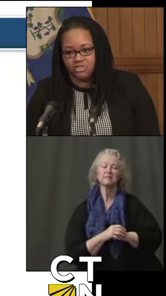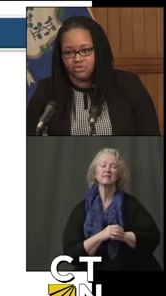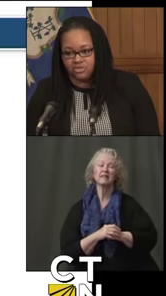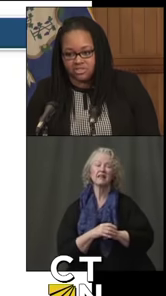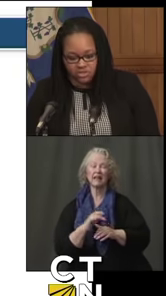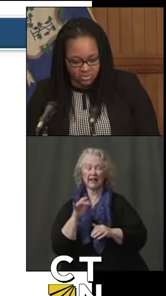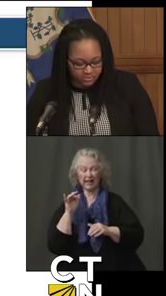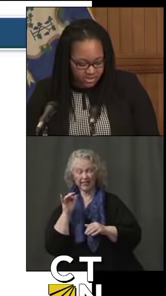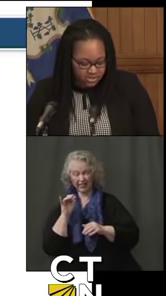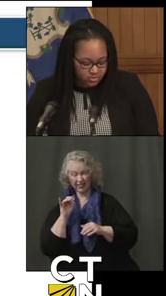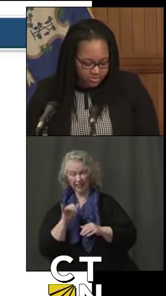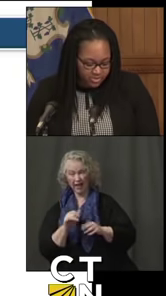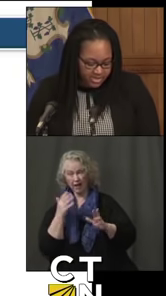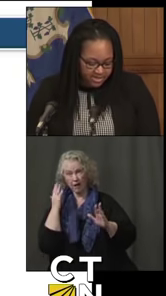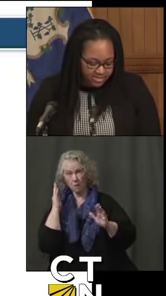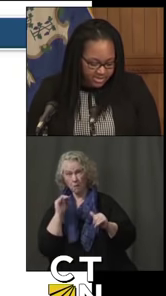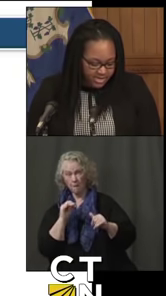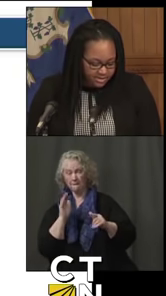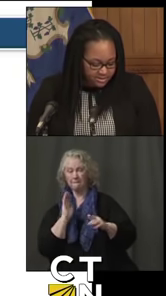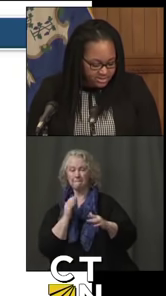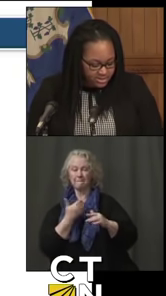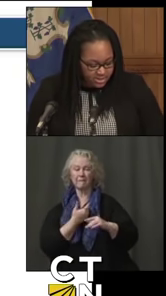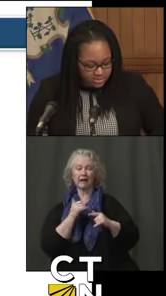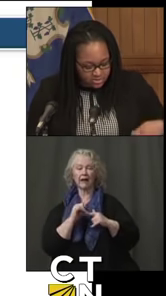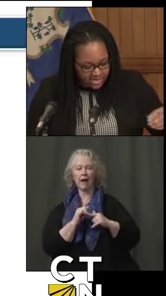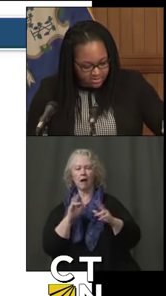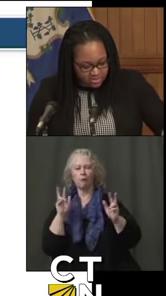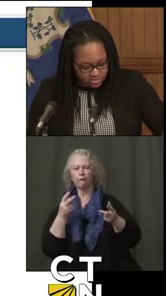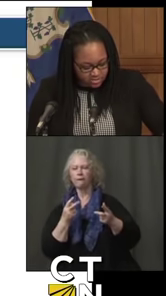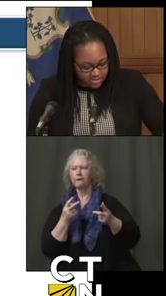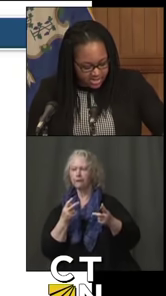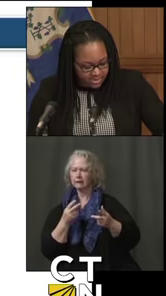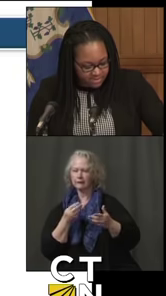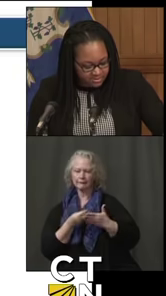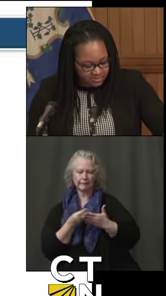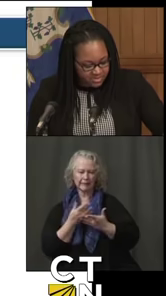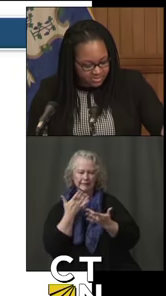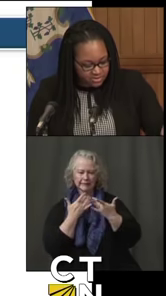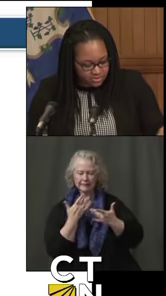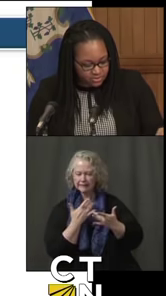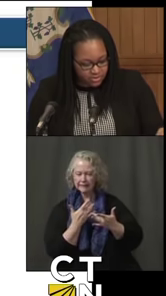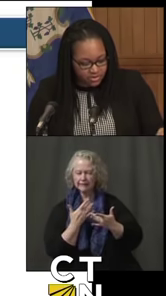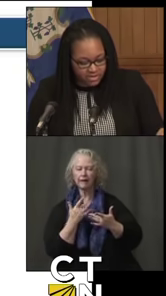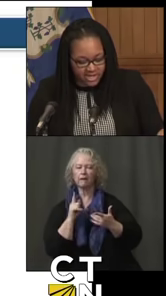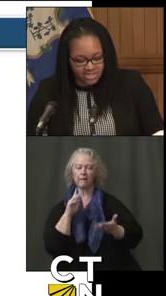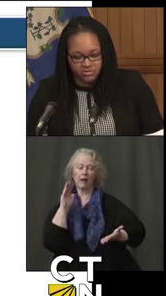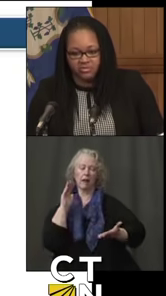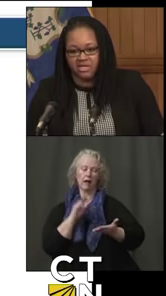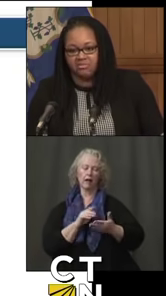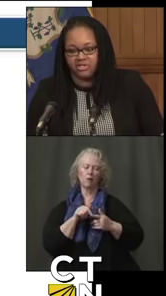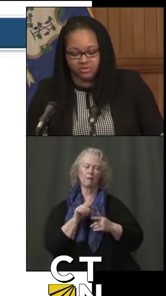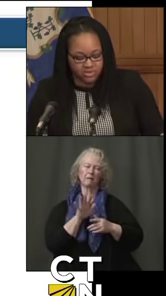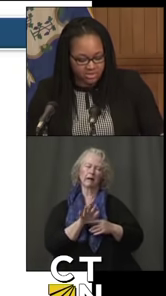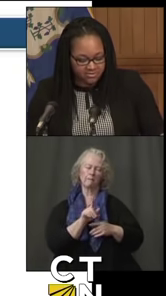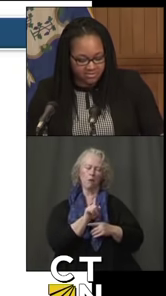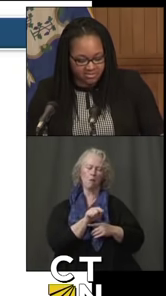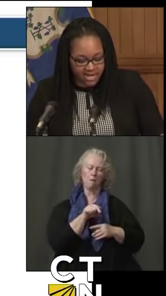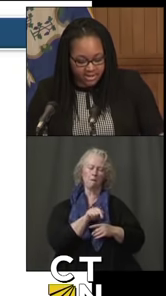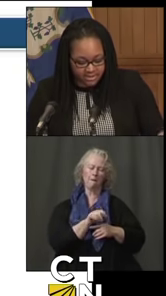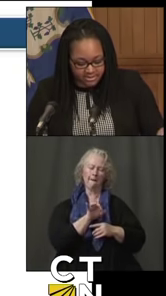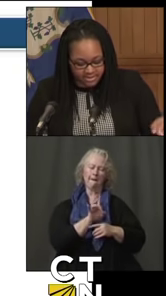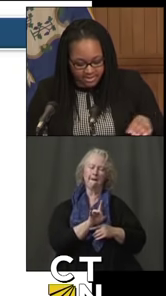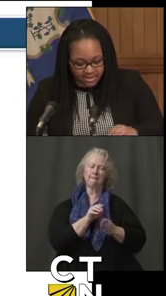to reduce the shortfall to $1.8 billion to allow us to be able to utilize the remaining budget reserve